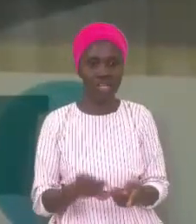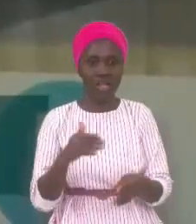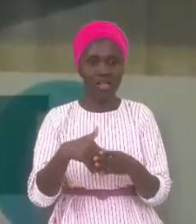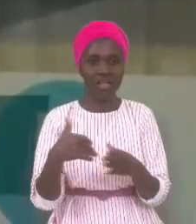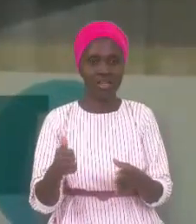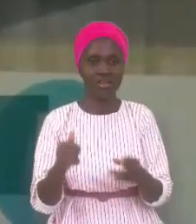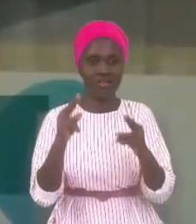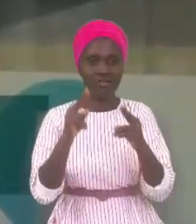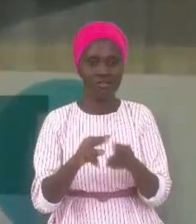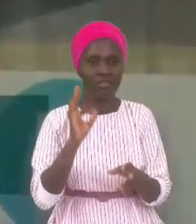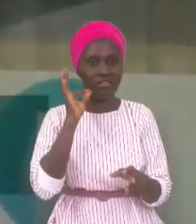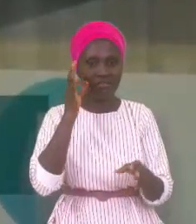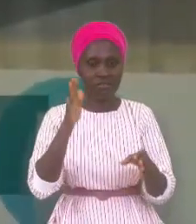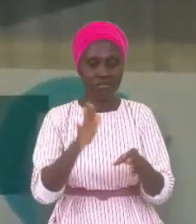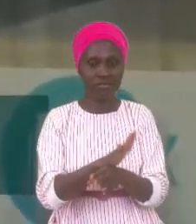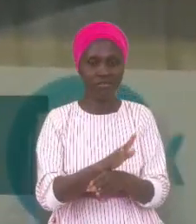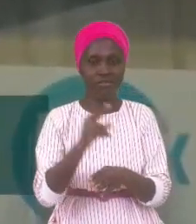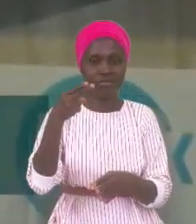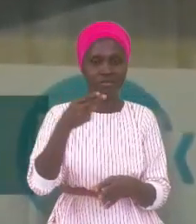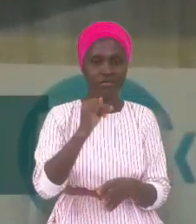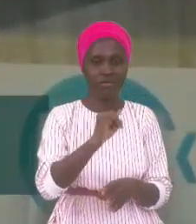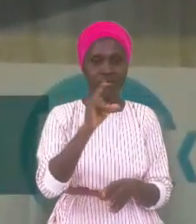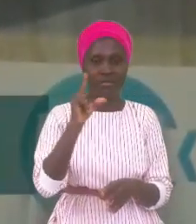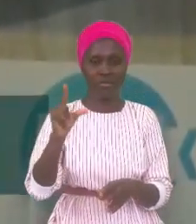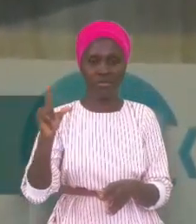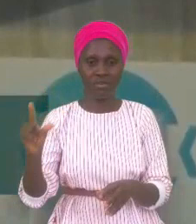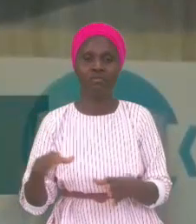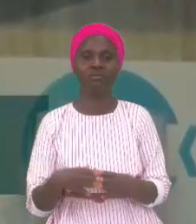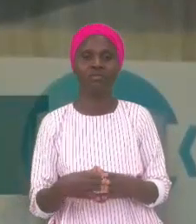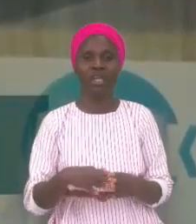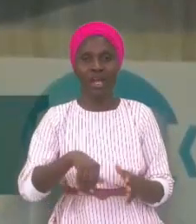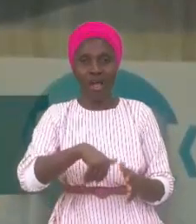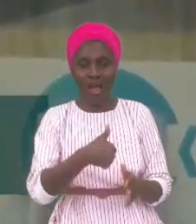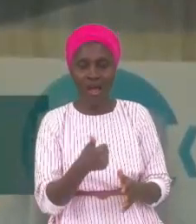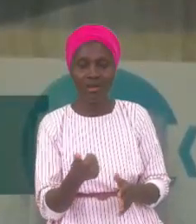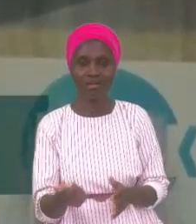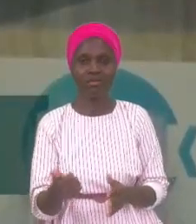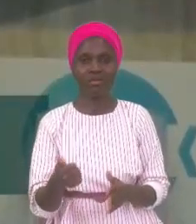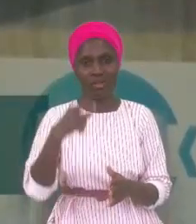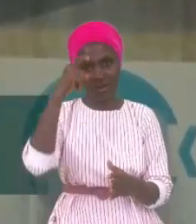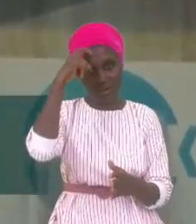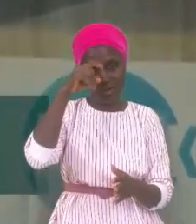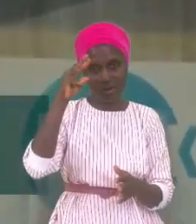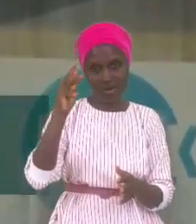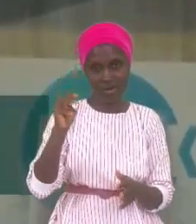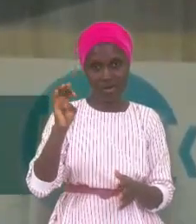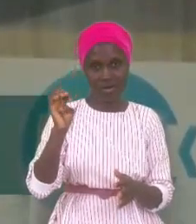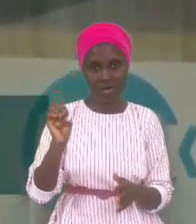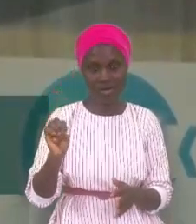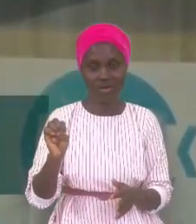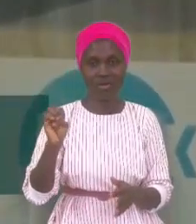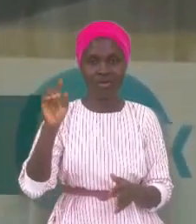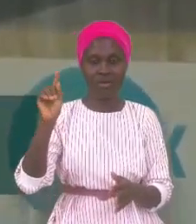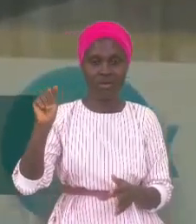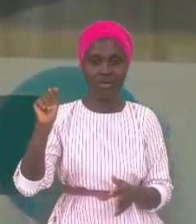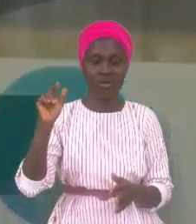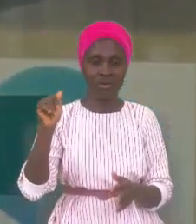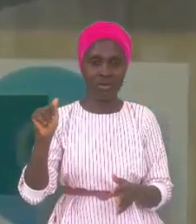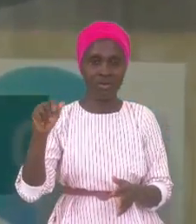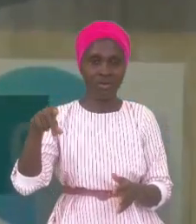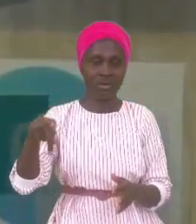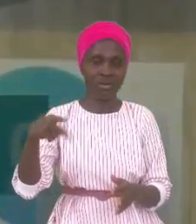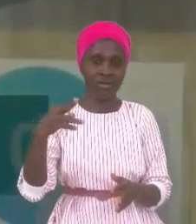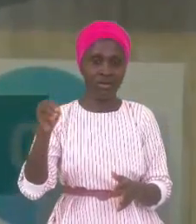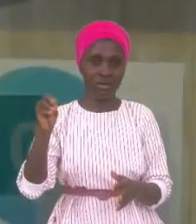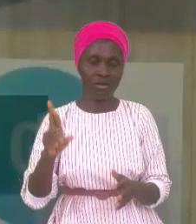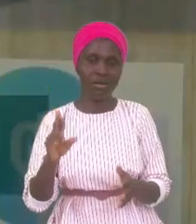language that God himself uses for the children of Israel. And then it says